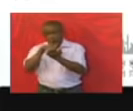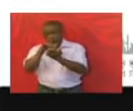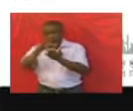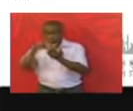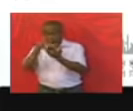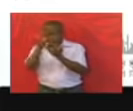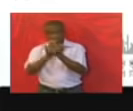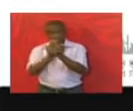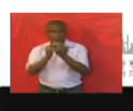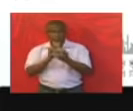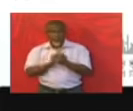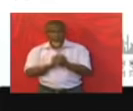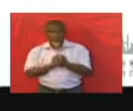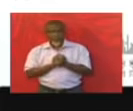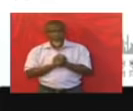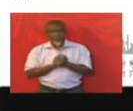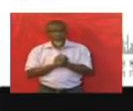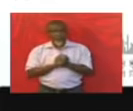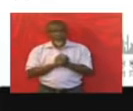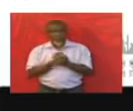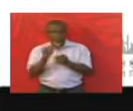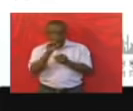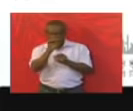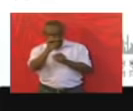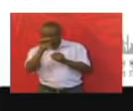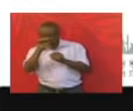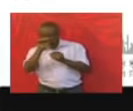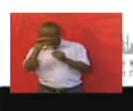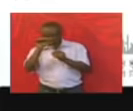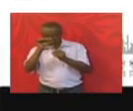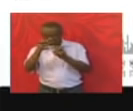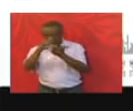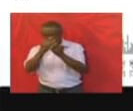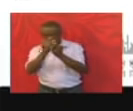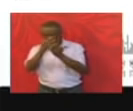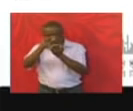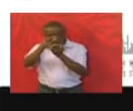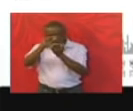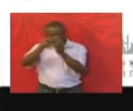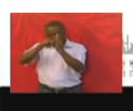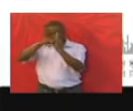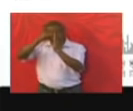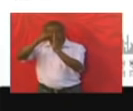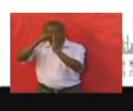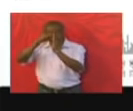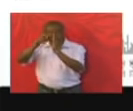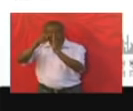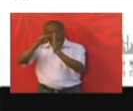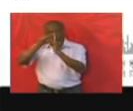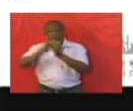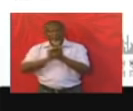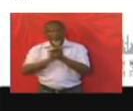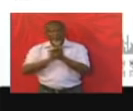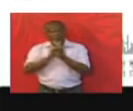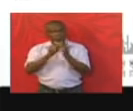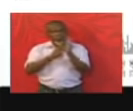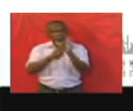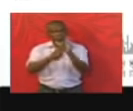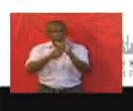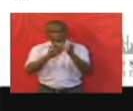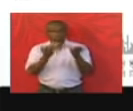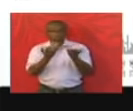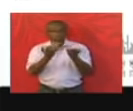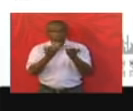remained approximately the same height and are actually maybe a little taller in the first part of the month of August, indicating a plateau